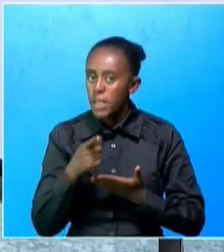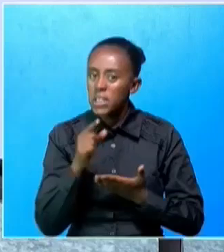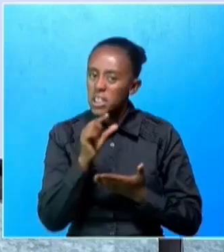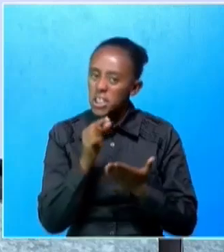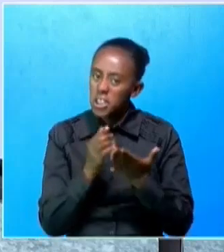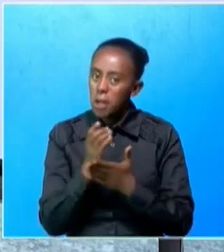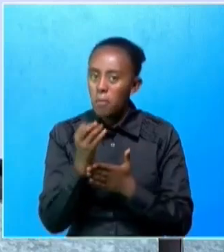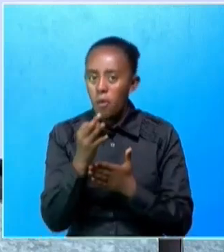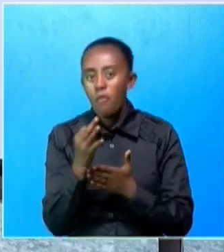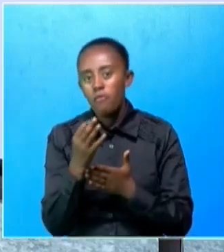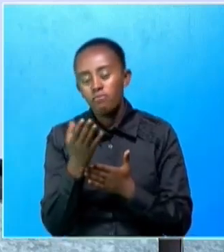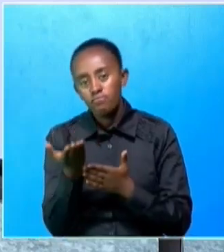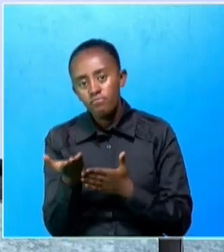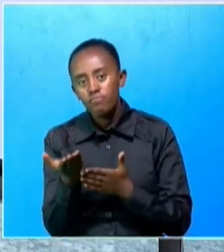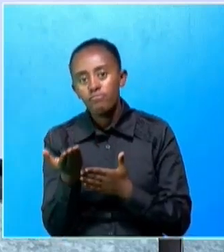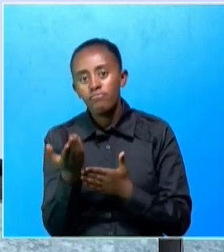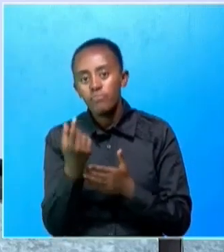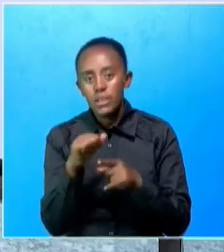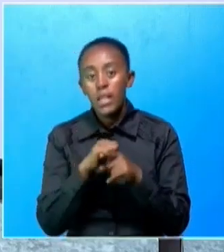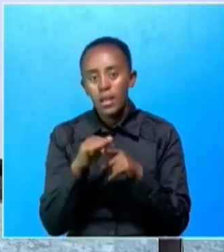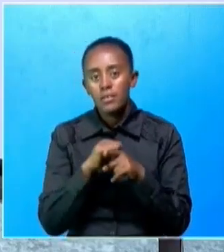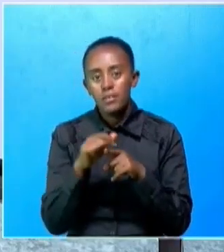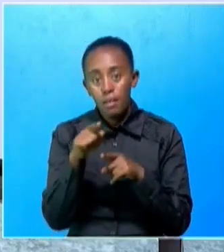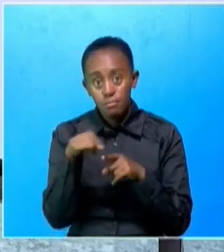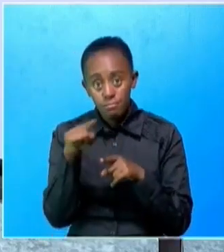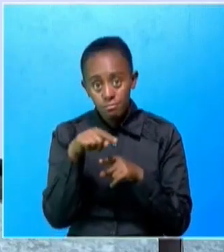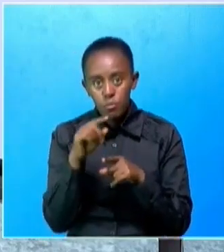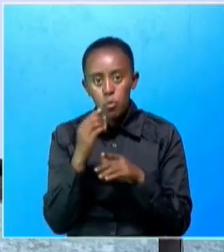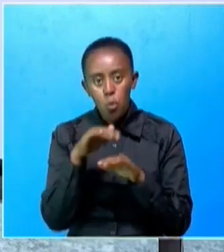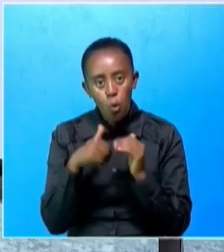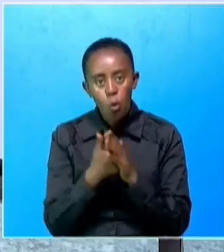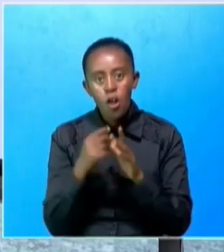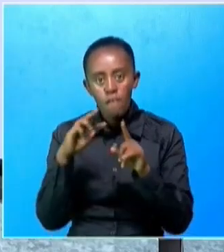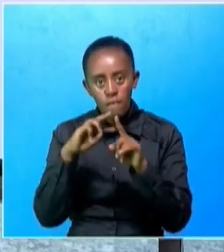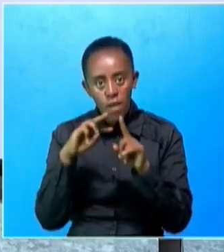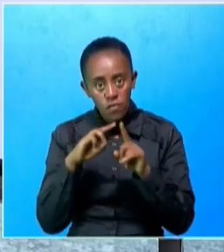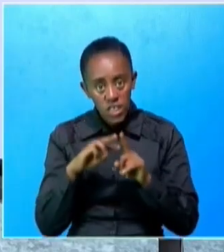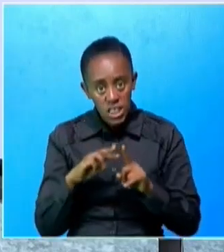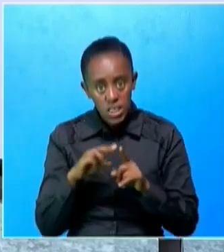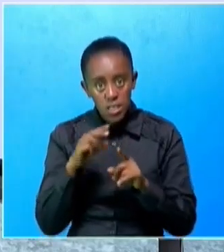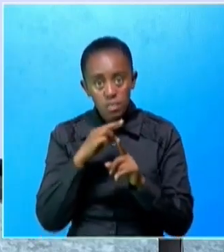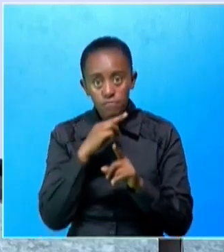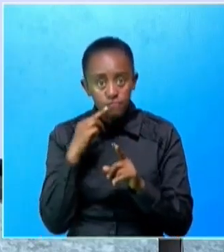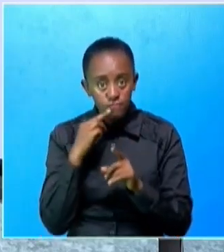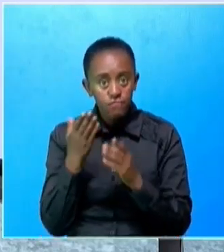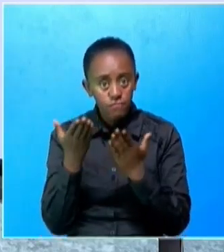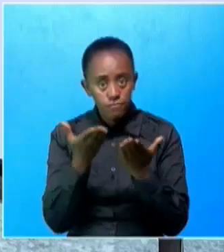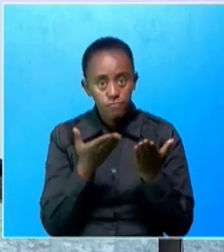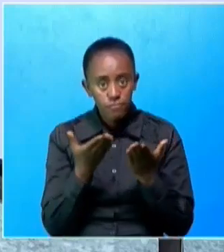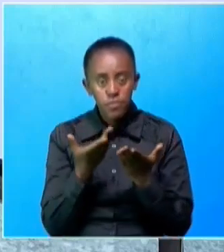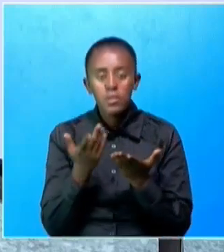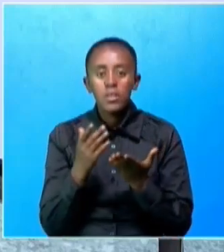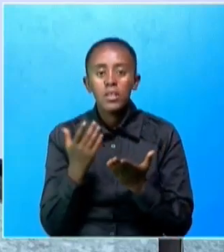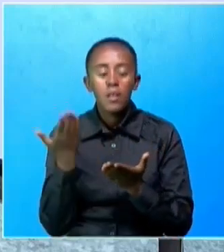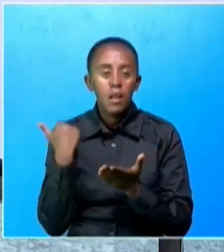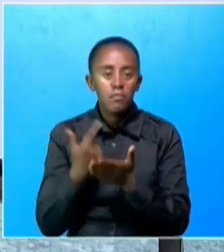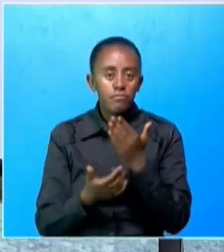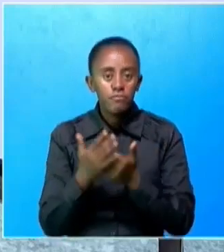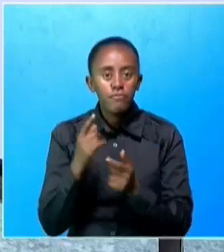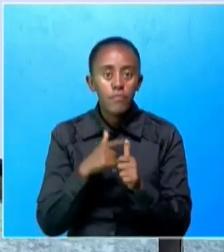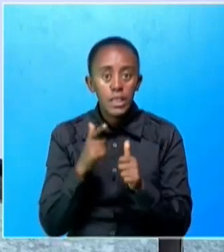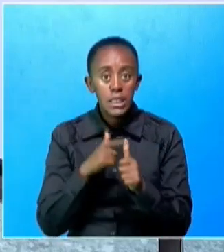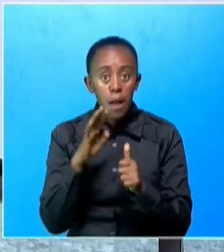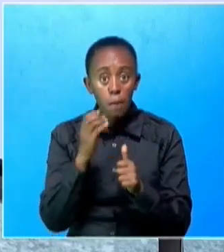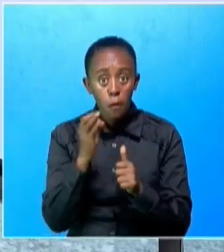of the exercises or the verbs that I gave you when you discussed about the first type of conditional